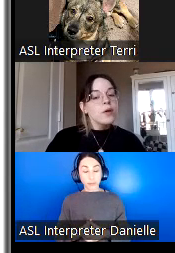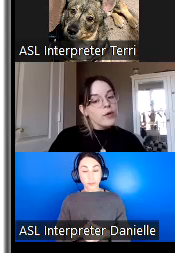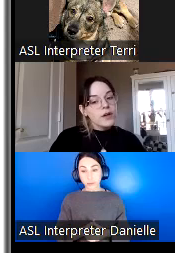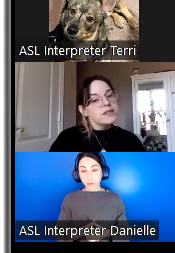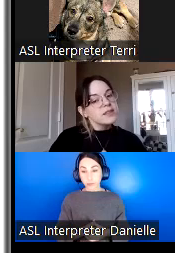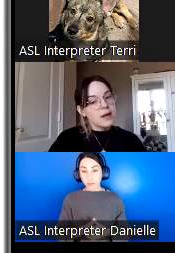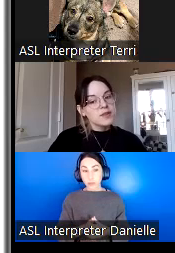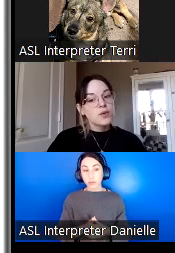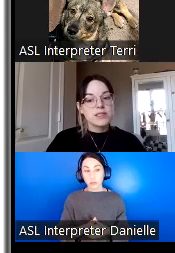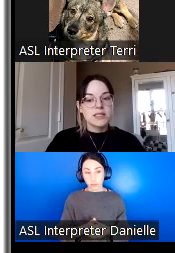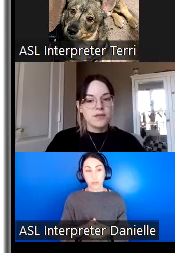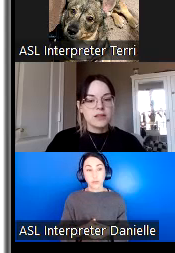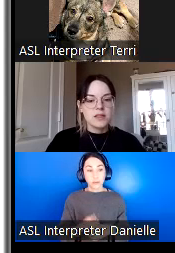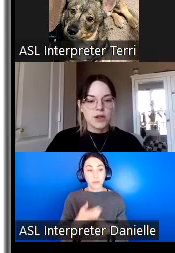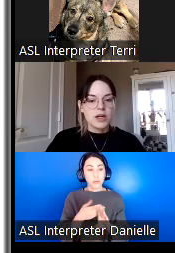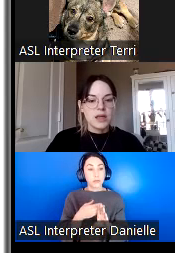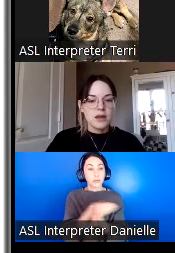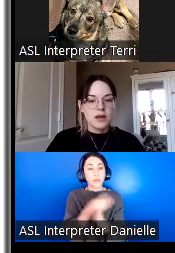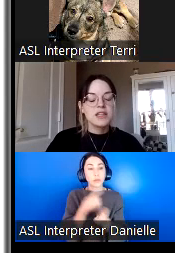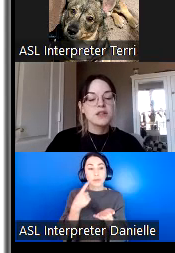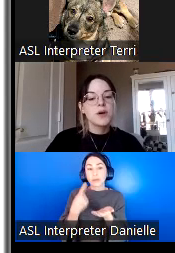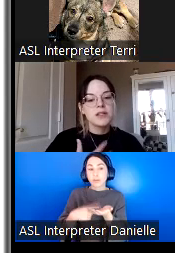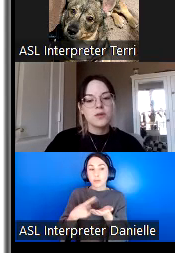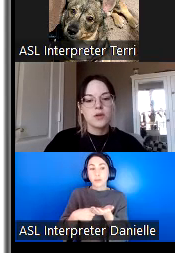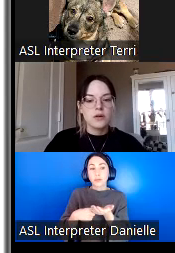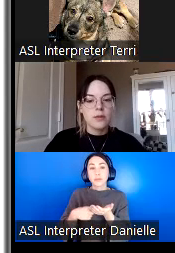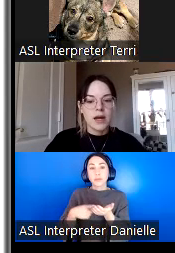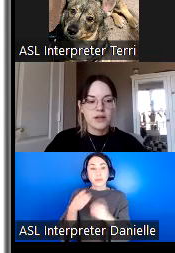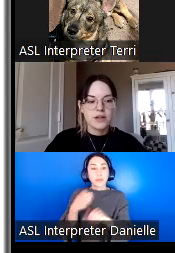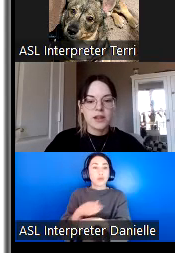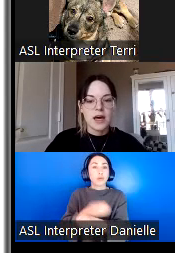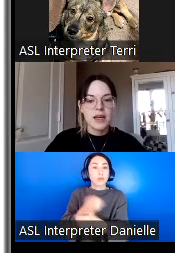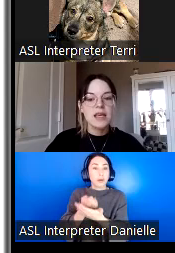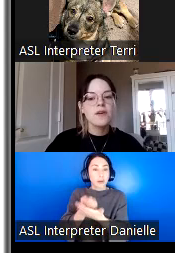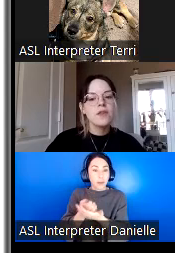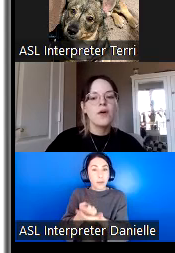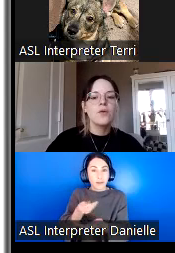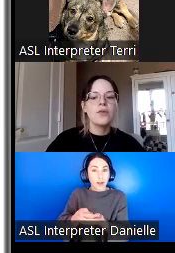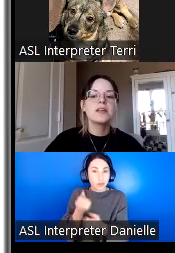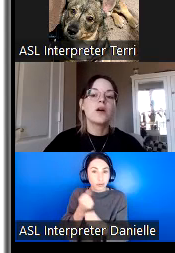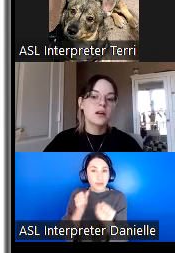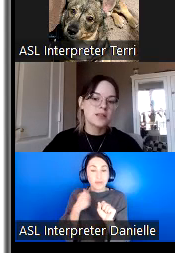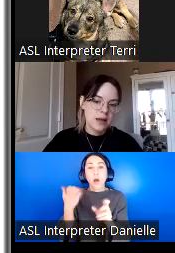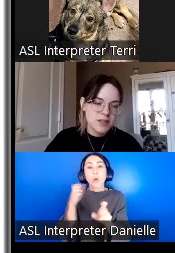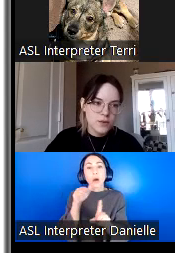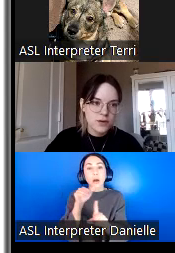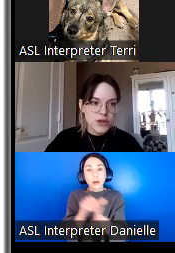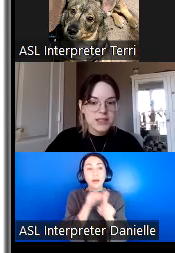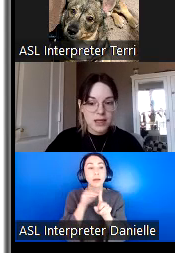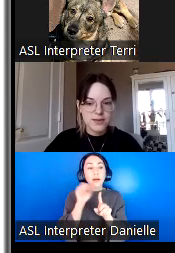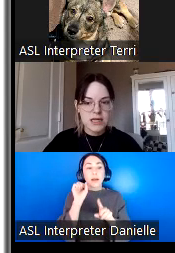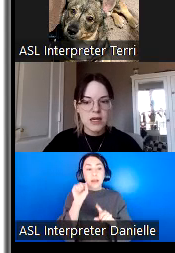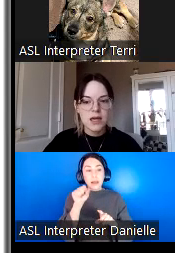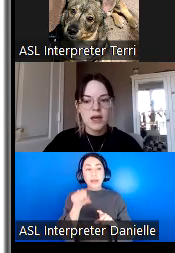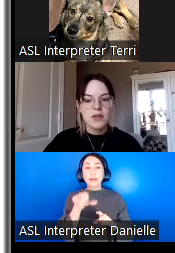So before we move on to steps towards safety and security, I just wanted to include a reminder that even though these are steps to